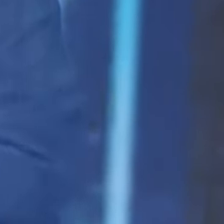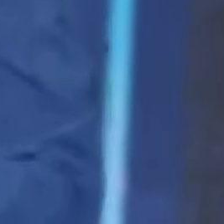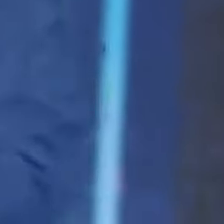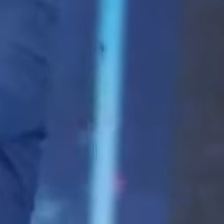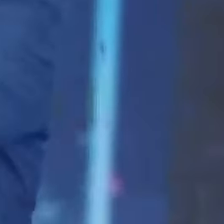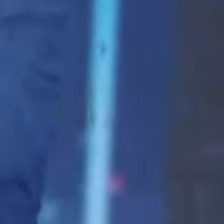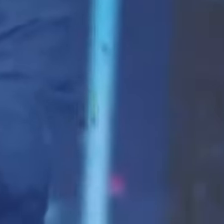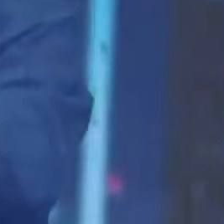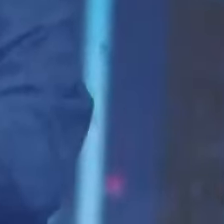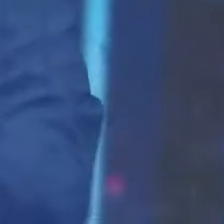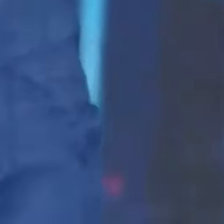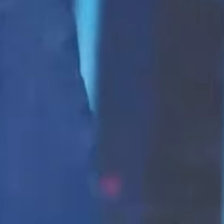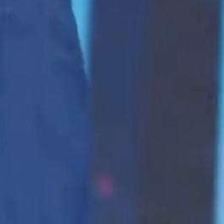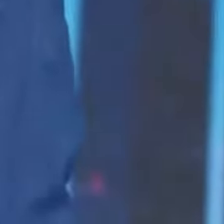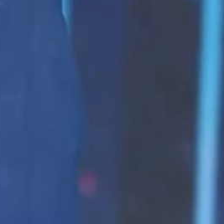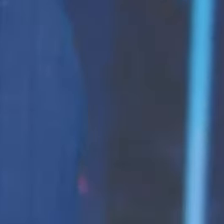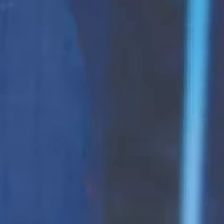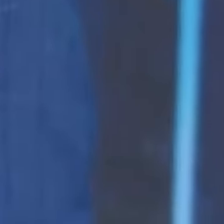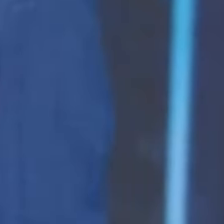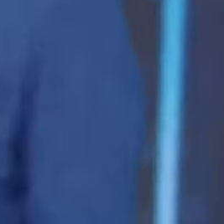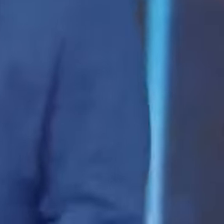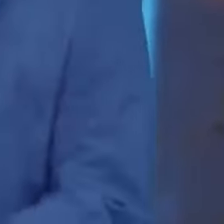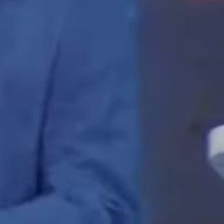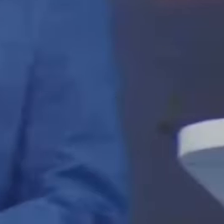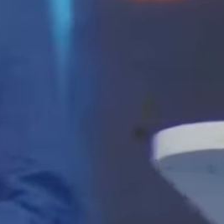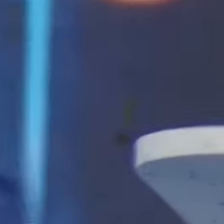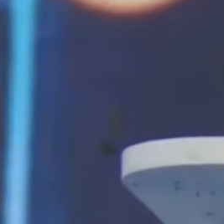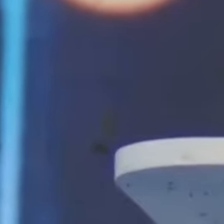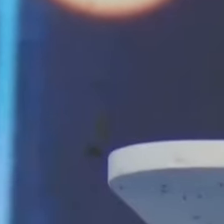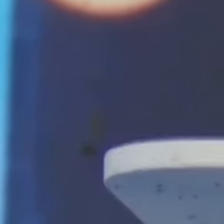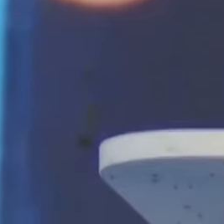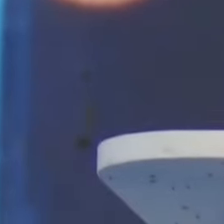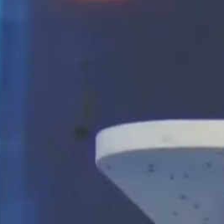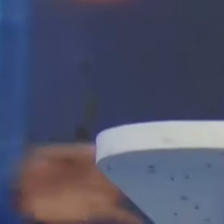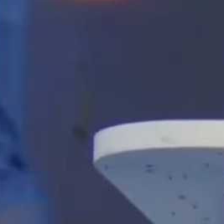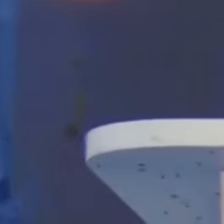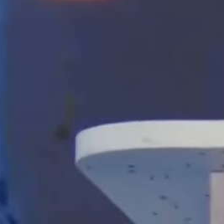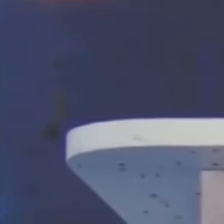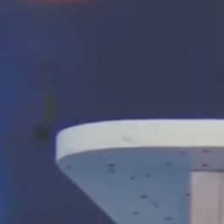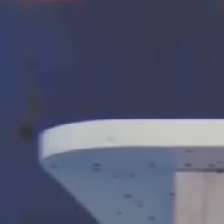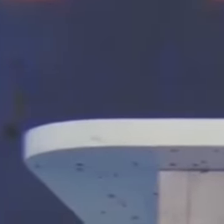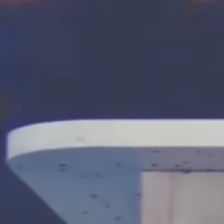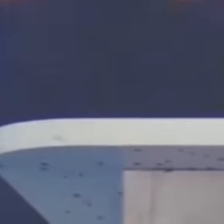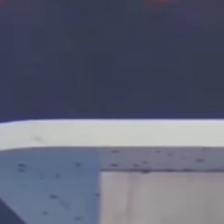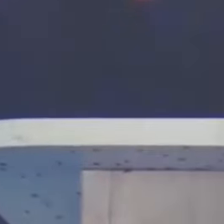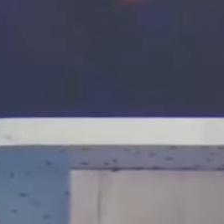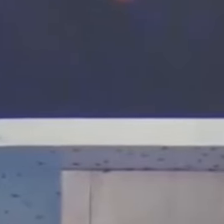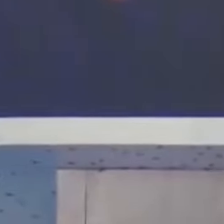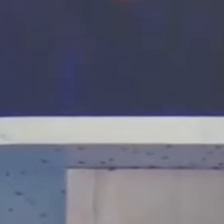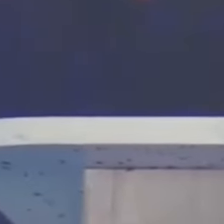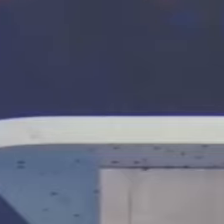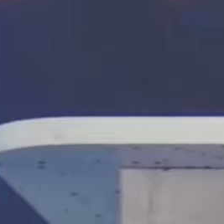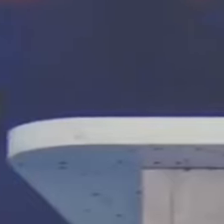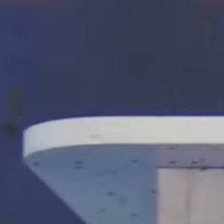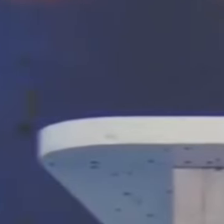And you just park yourself there after a year or two or three. Now you hear a